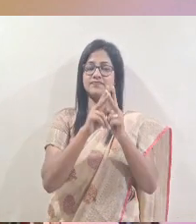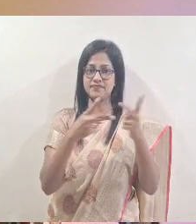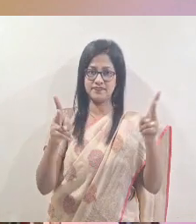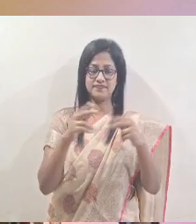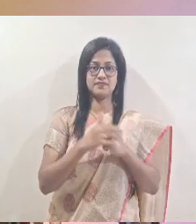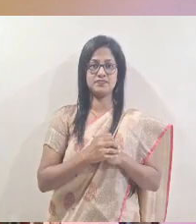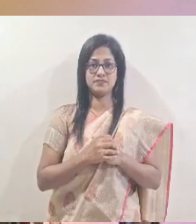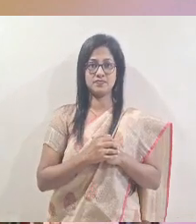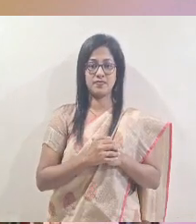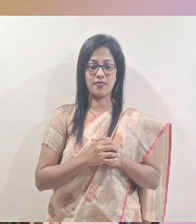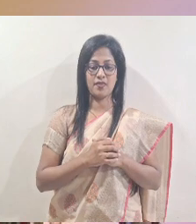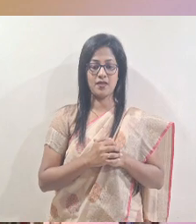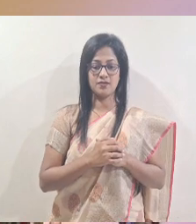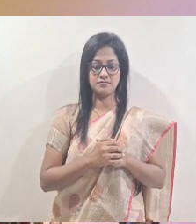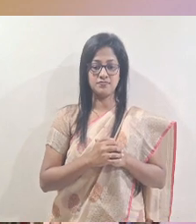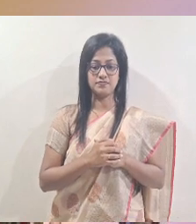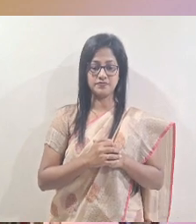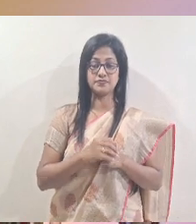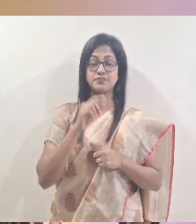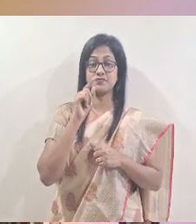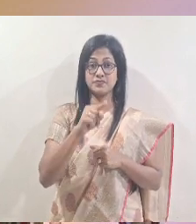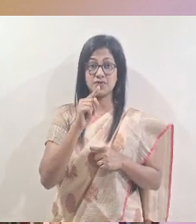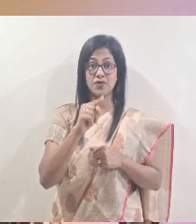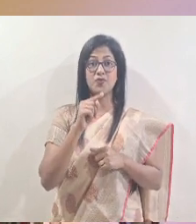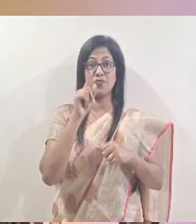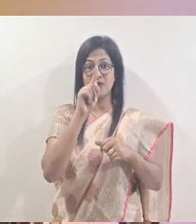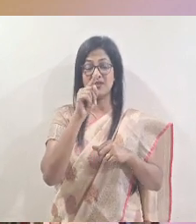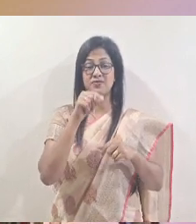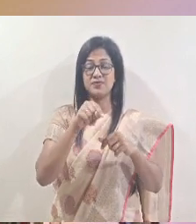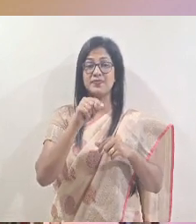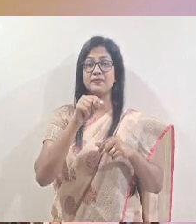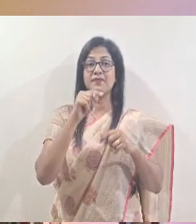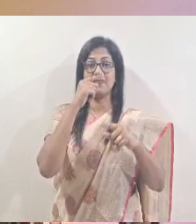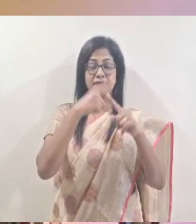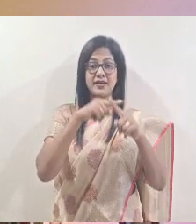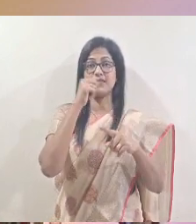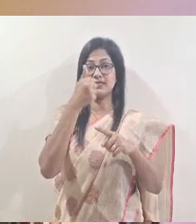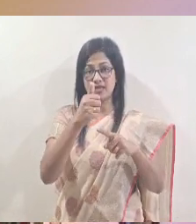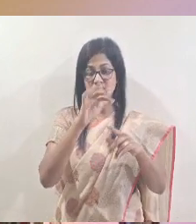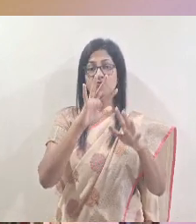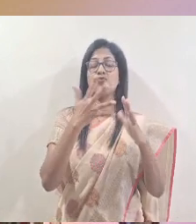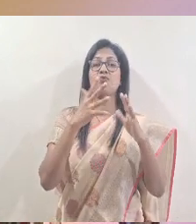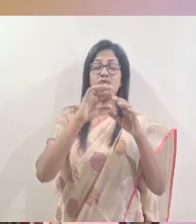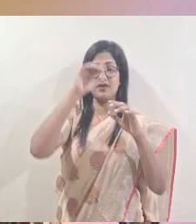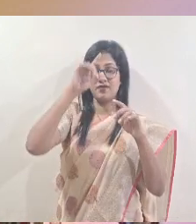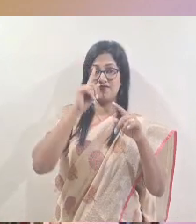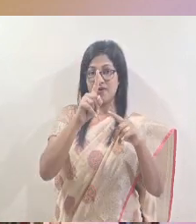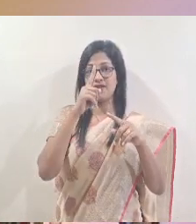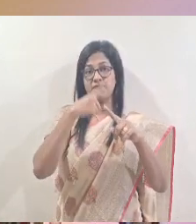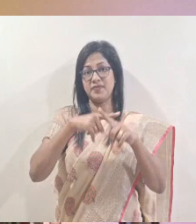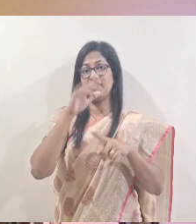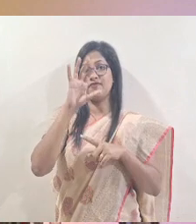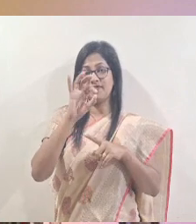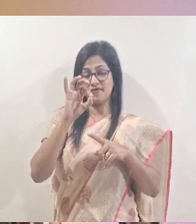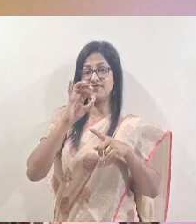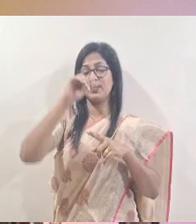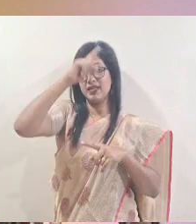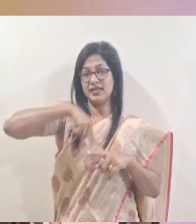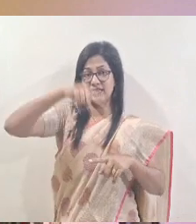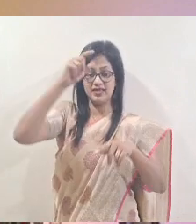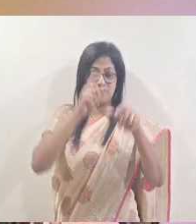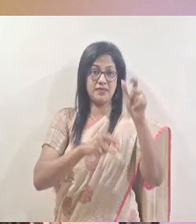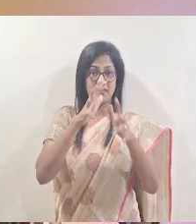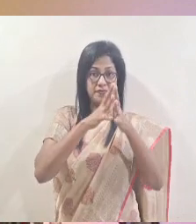And 1/6 of the world population and 1/50 of India's population are persons with